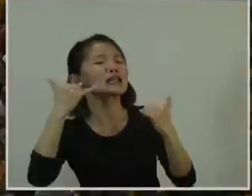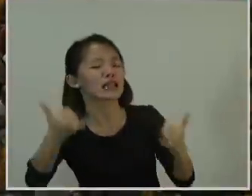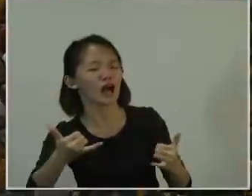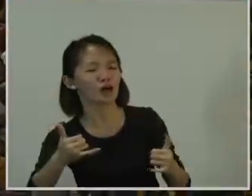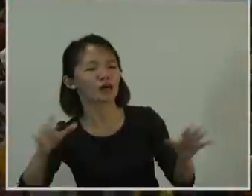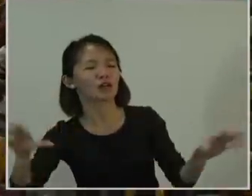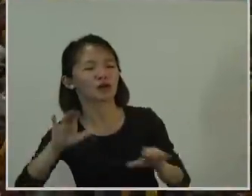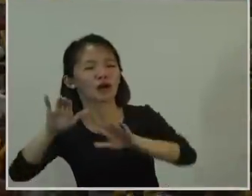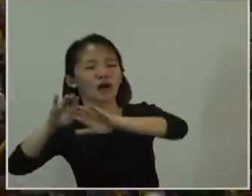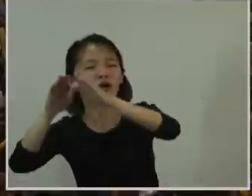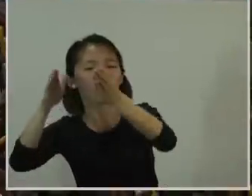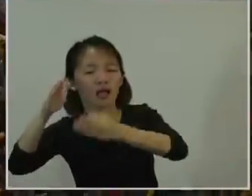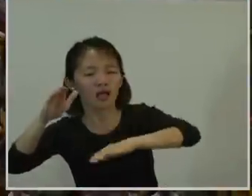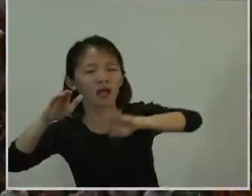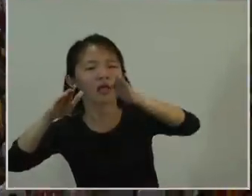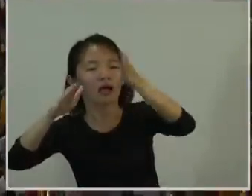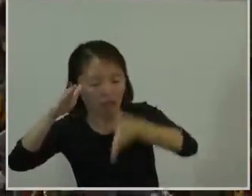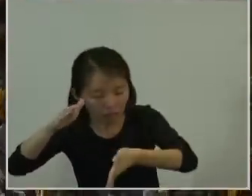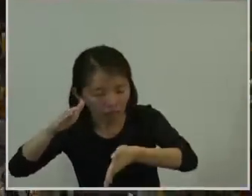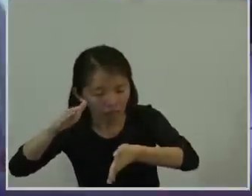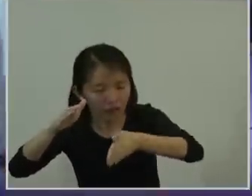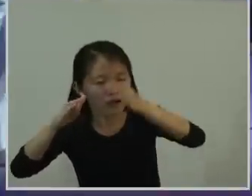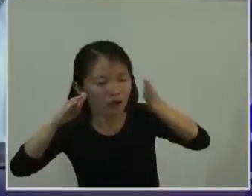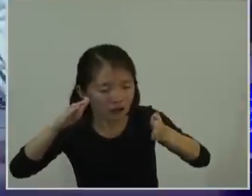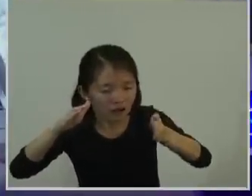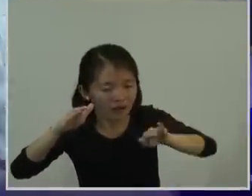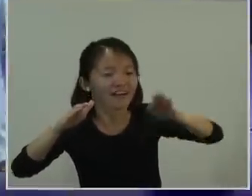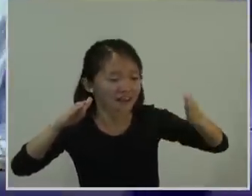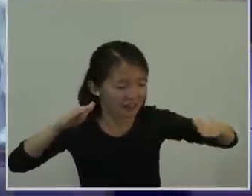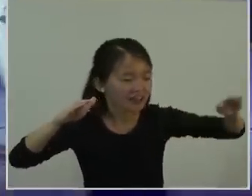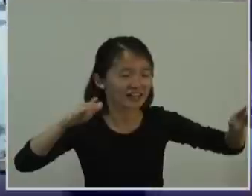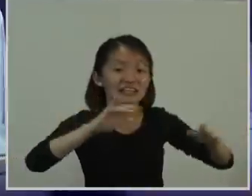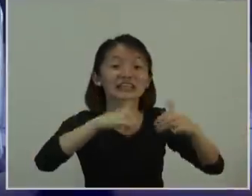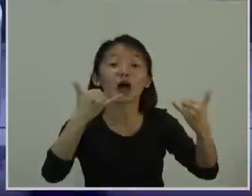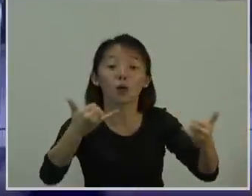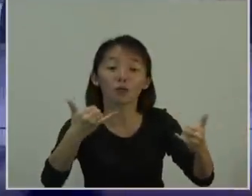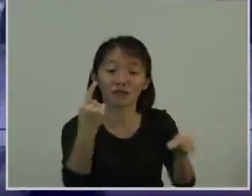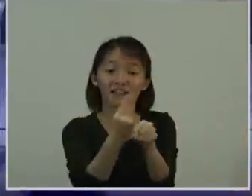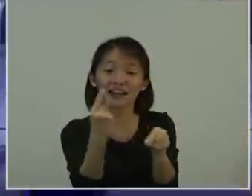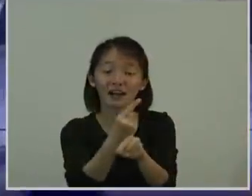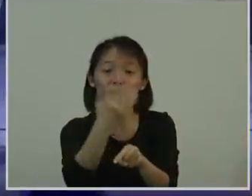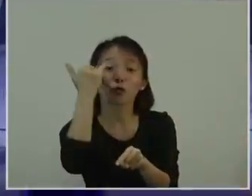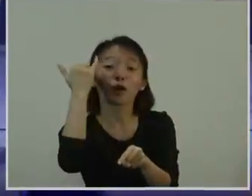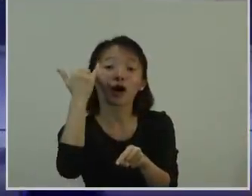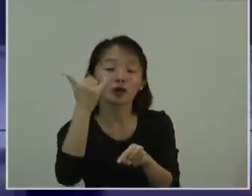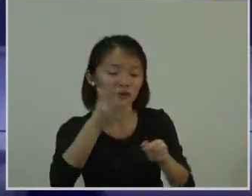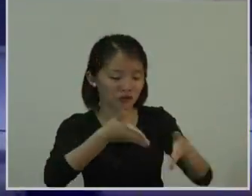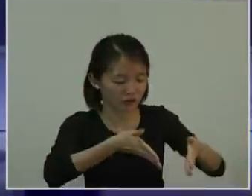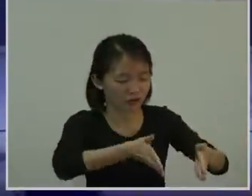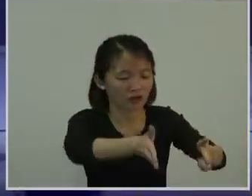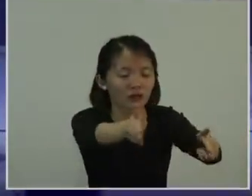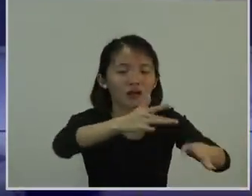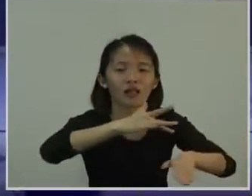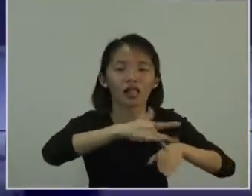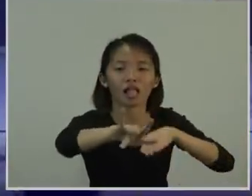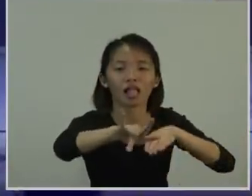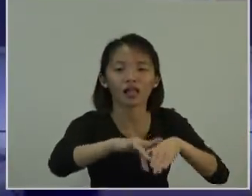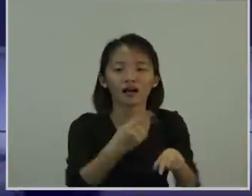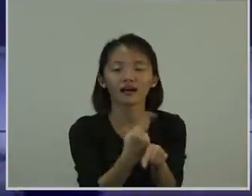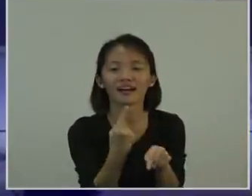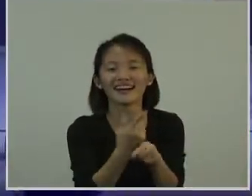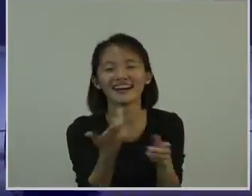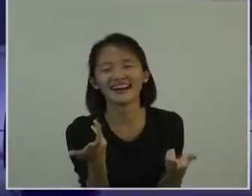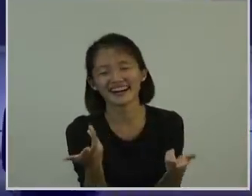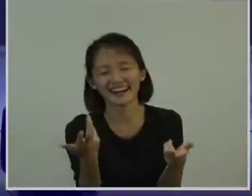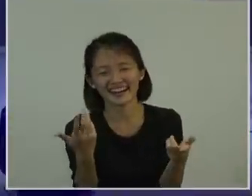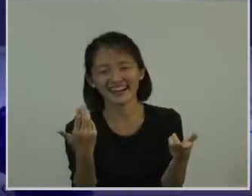We were not doing a full Kallang wave. You know, we did a half Kallang wave is because our friends in the middle were missing. Yes. I